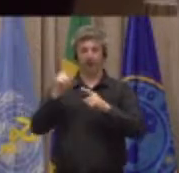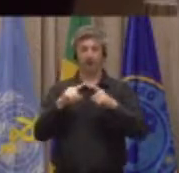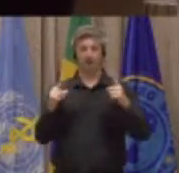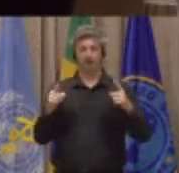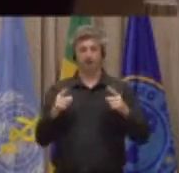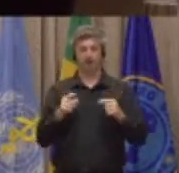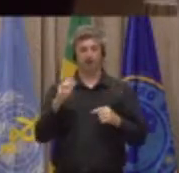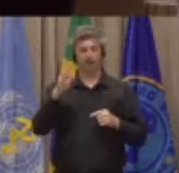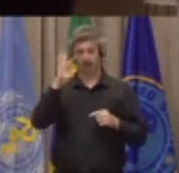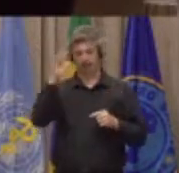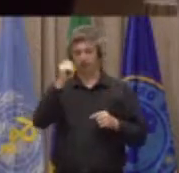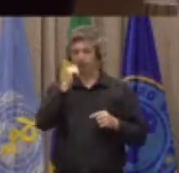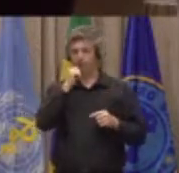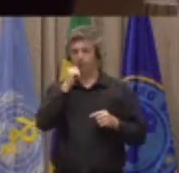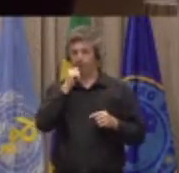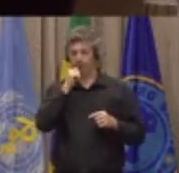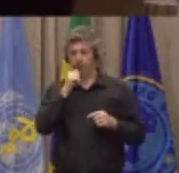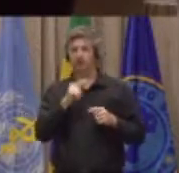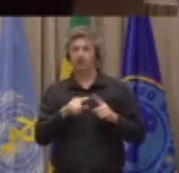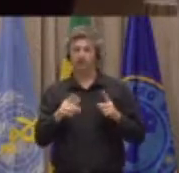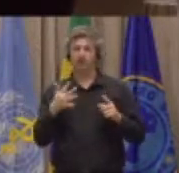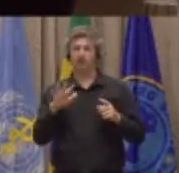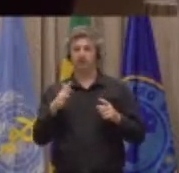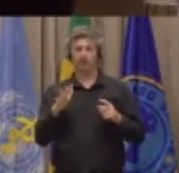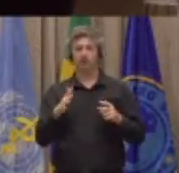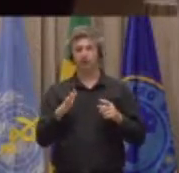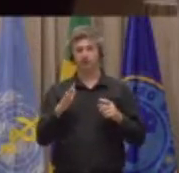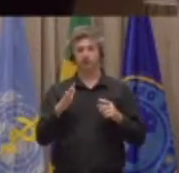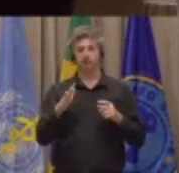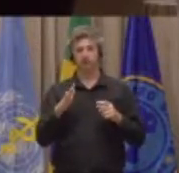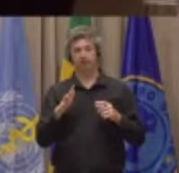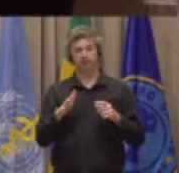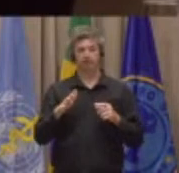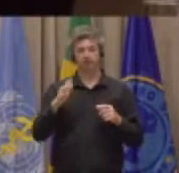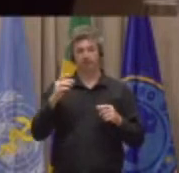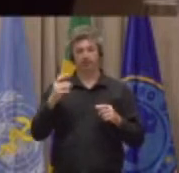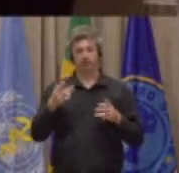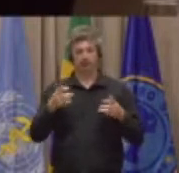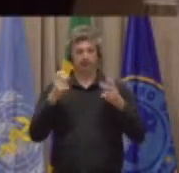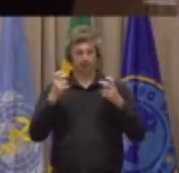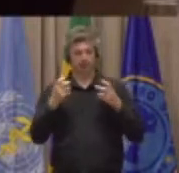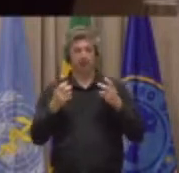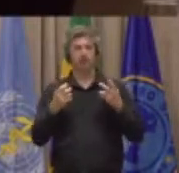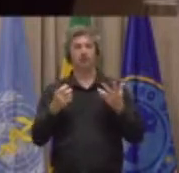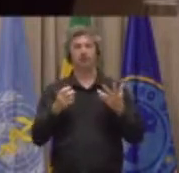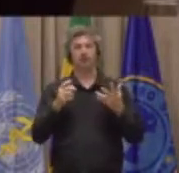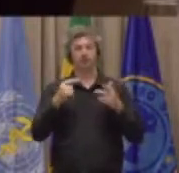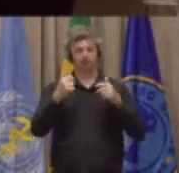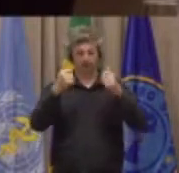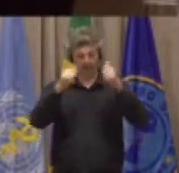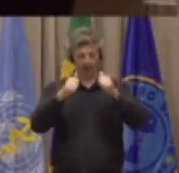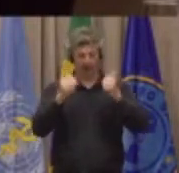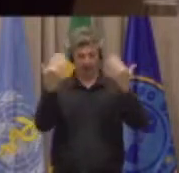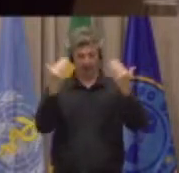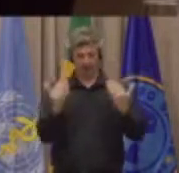generated by the team and the learning was not dimensioned. But it's our idea in the